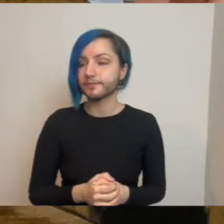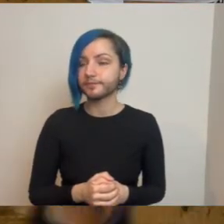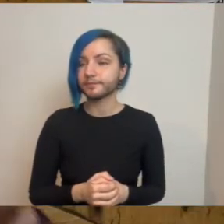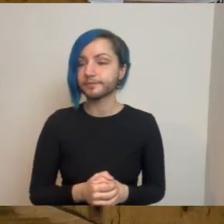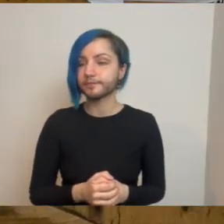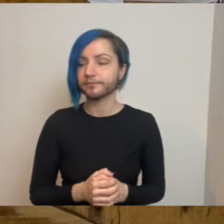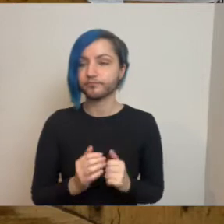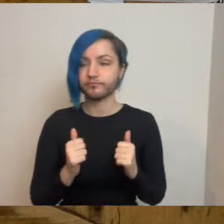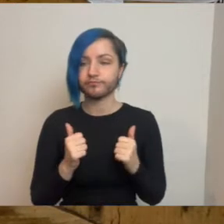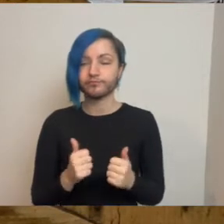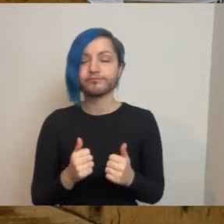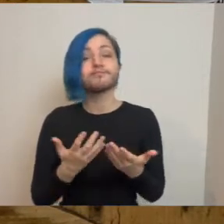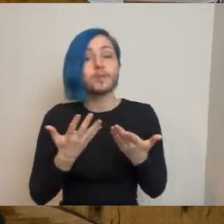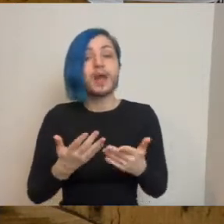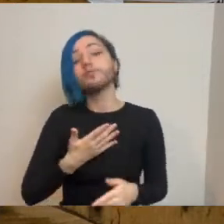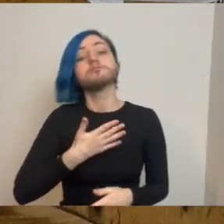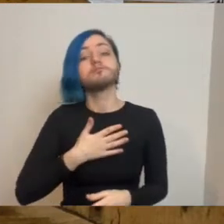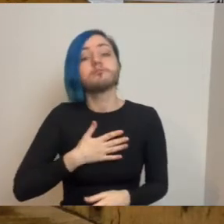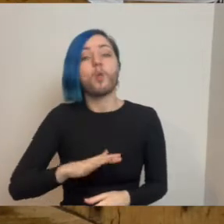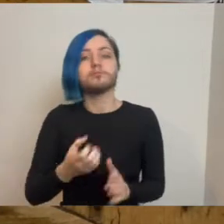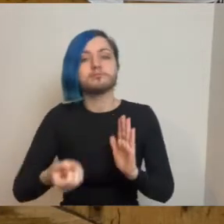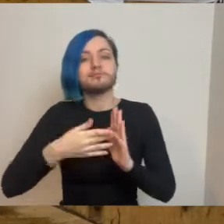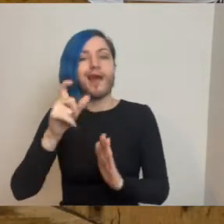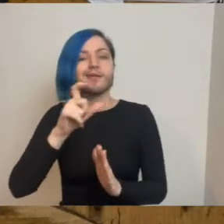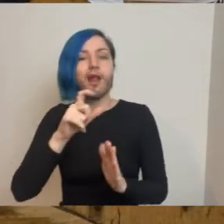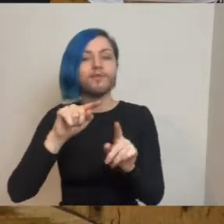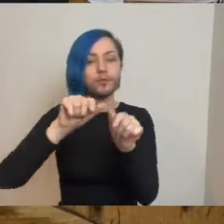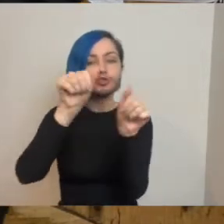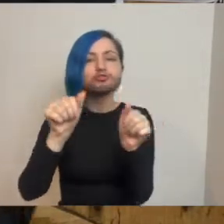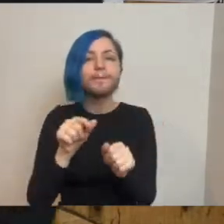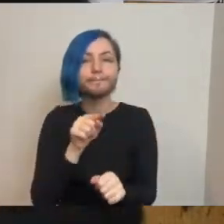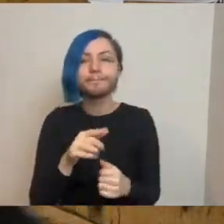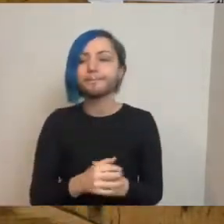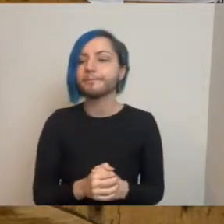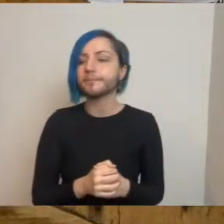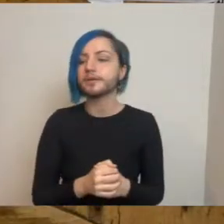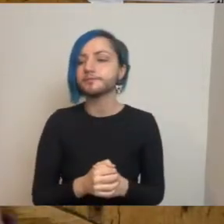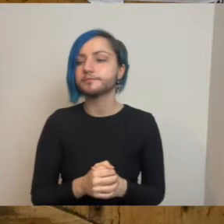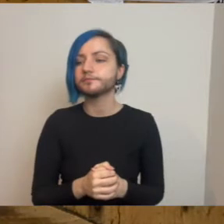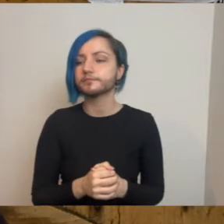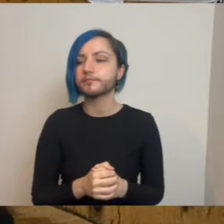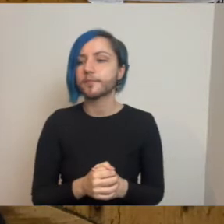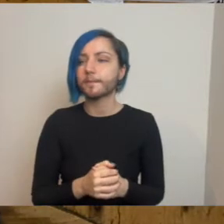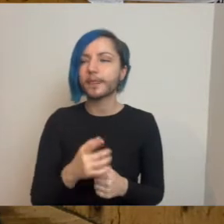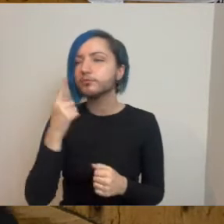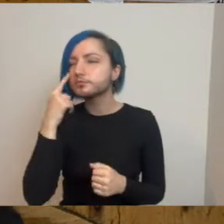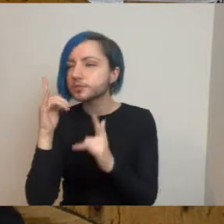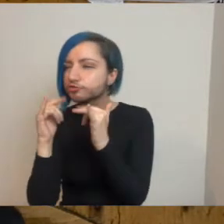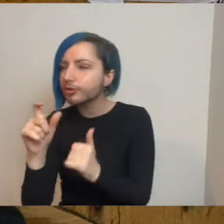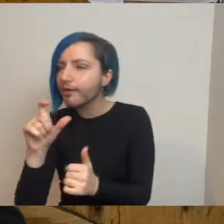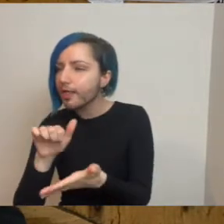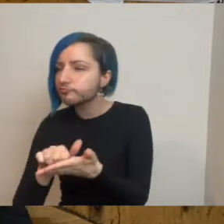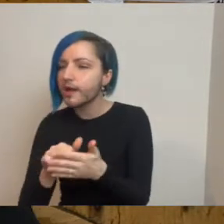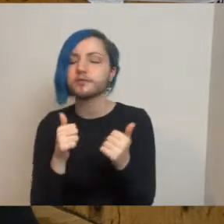Okay, and now I want to start coloring some of these in, right? So just going to have a little peek. Now this one is